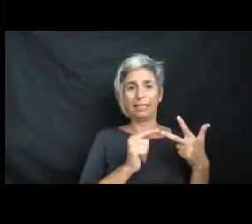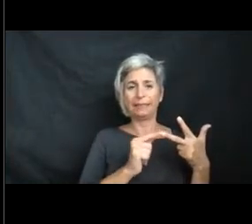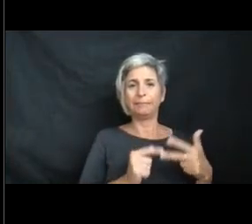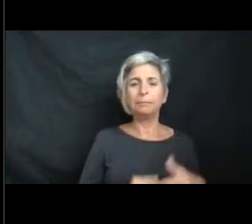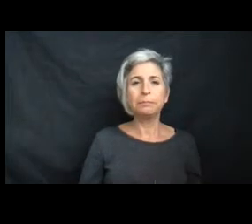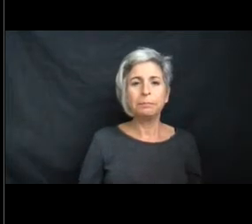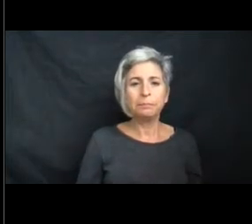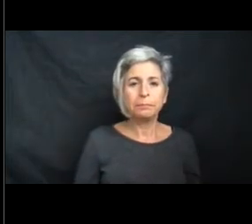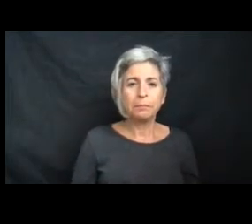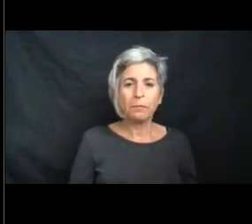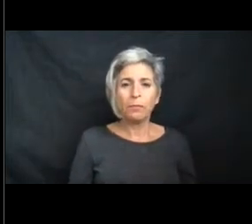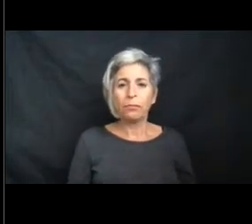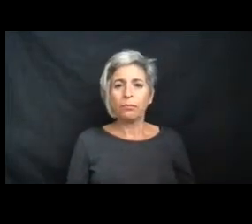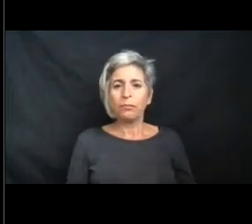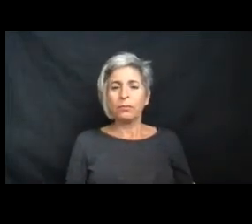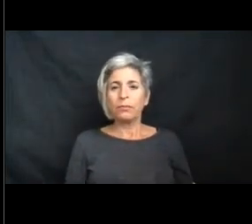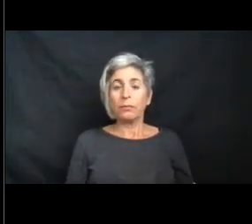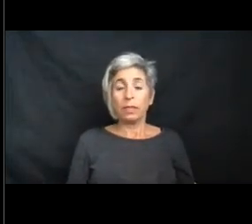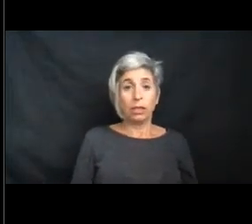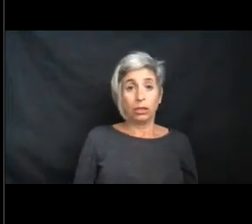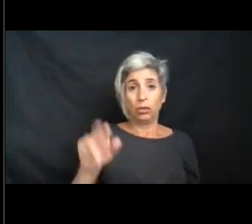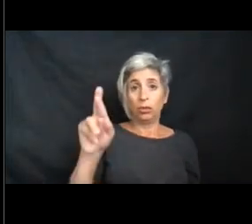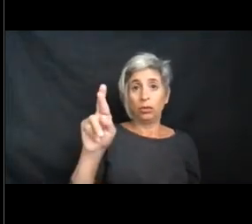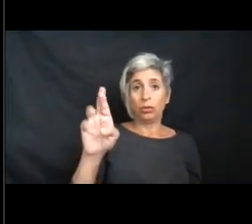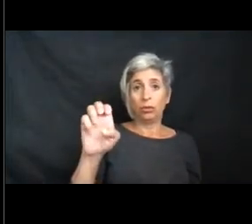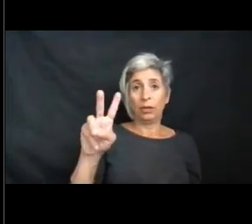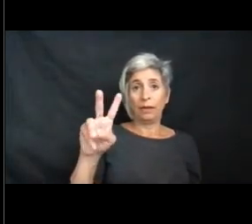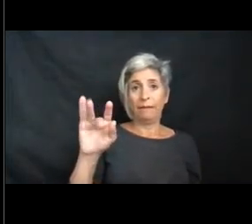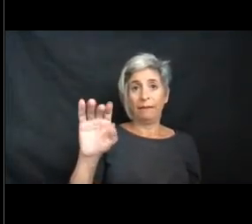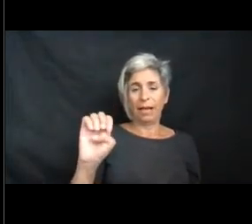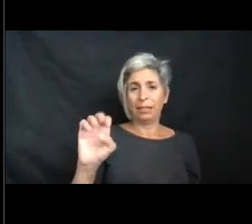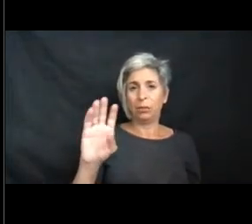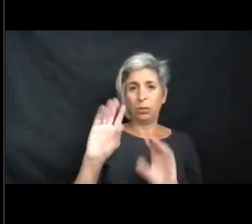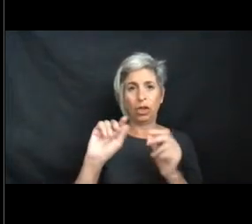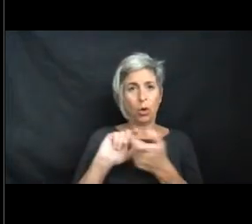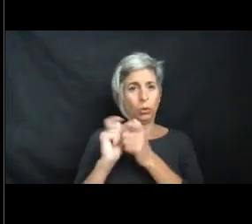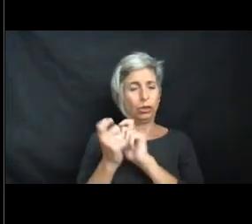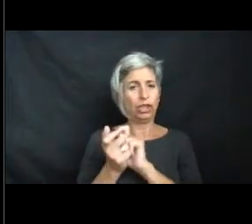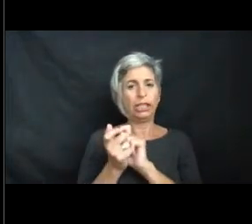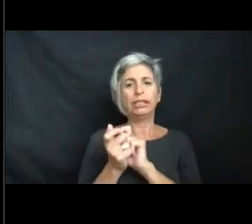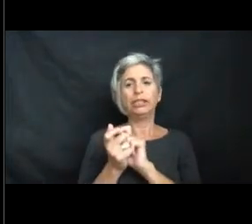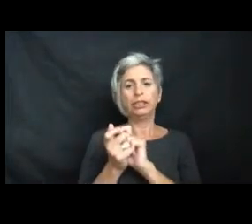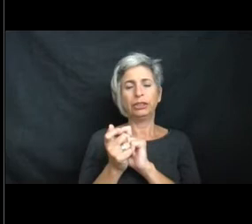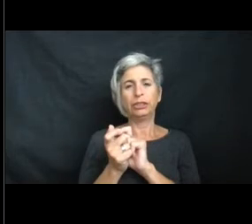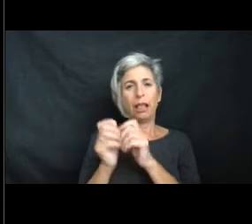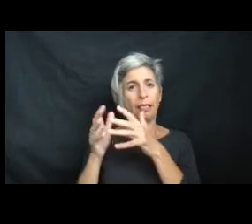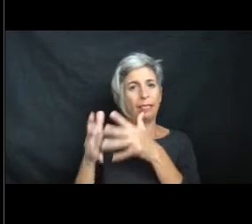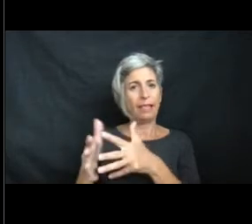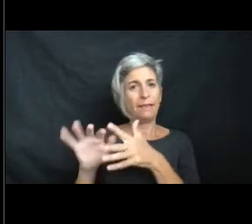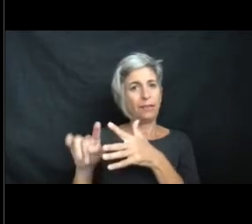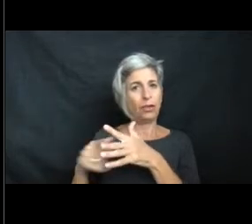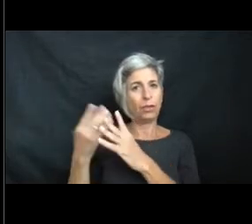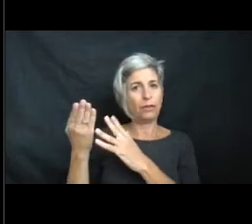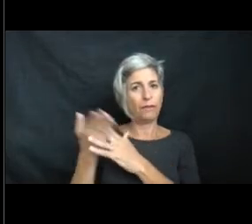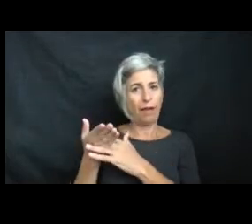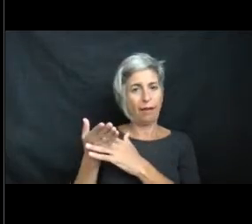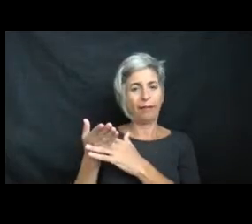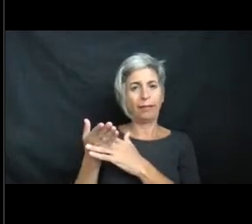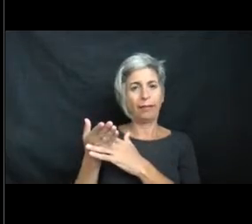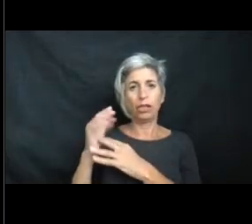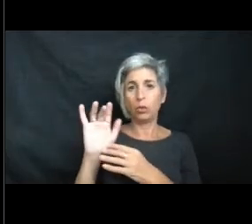how the revise a file option works. Obviously, with no changes, you're just leaving that original file that came in. When you